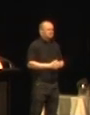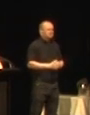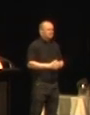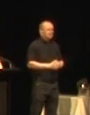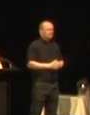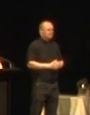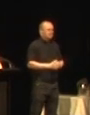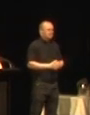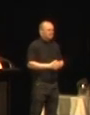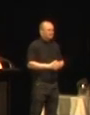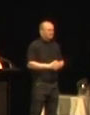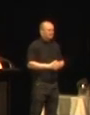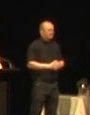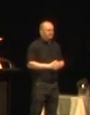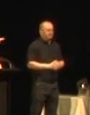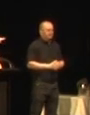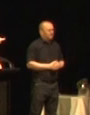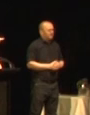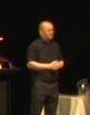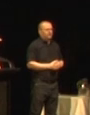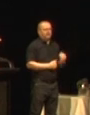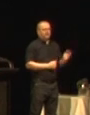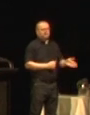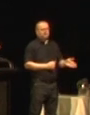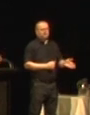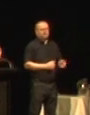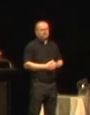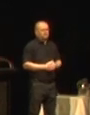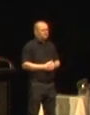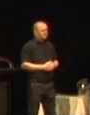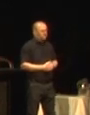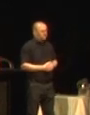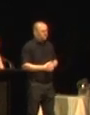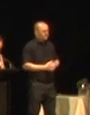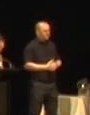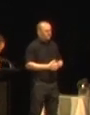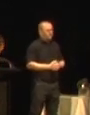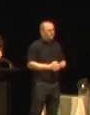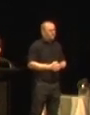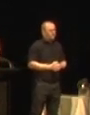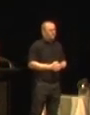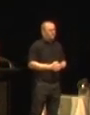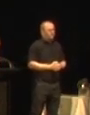I think there was another question down there. Oh, there's one here. Hello.